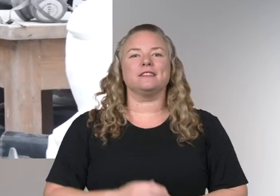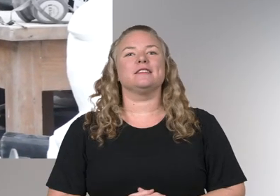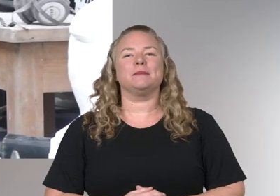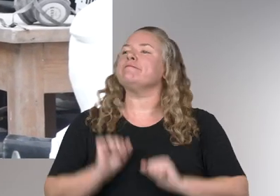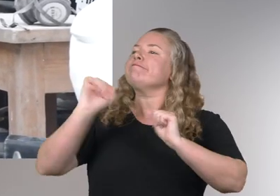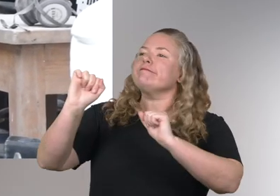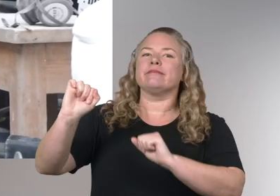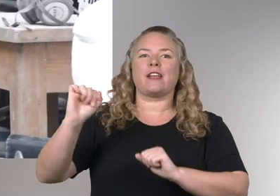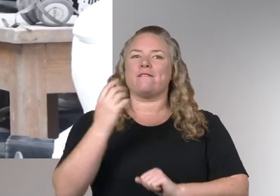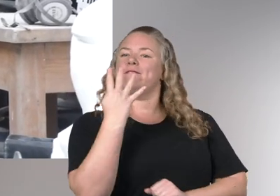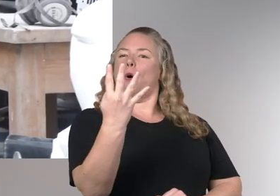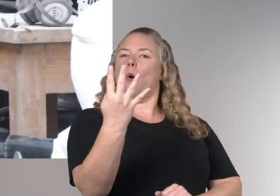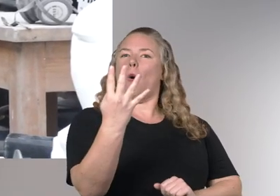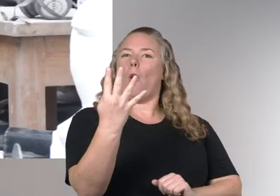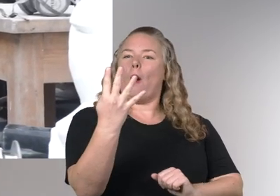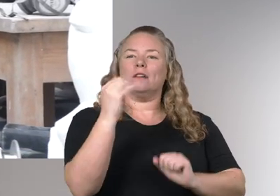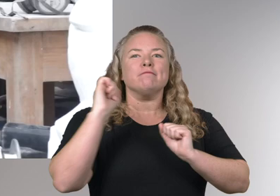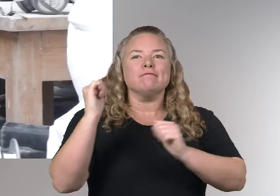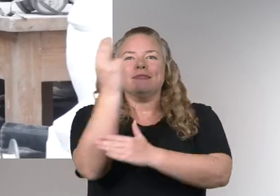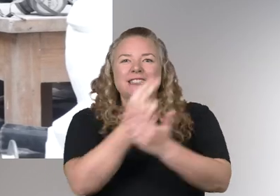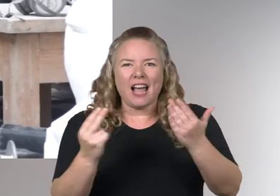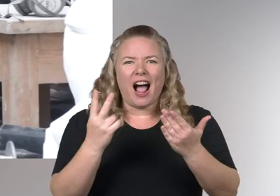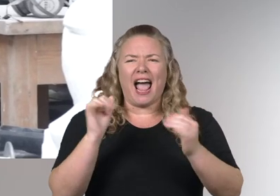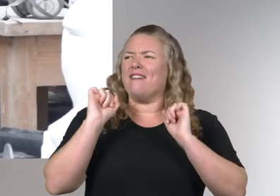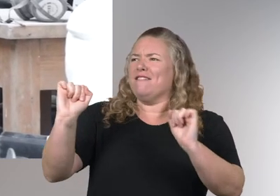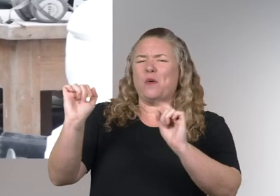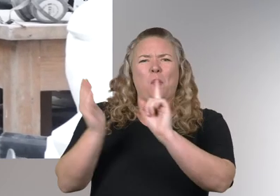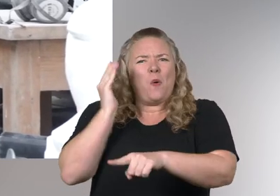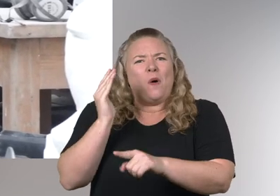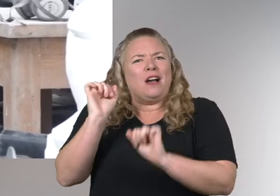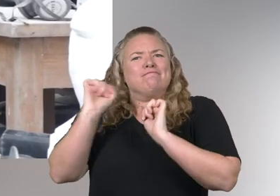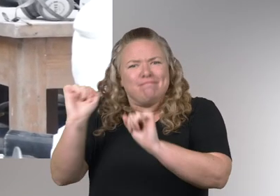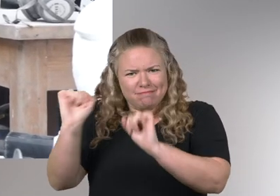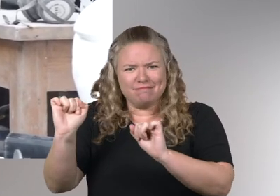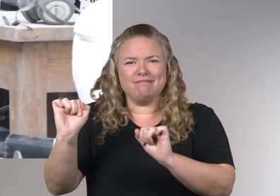designs on that Big Four earlier, and it's such a wonderful